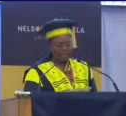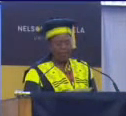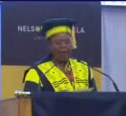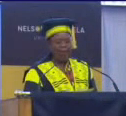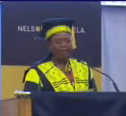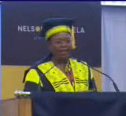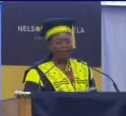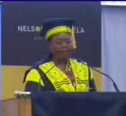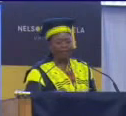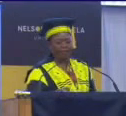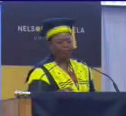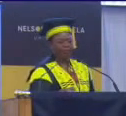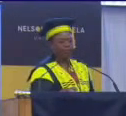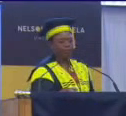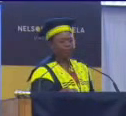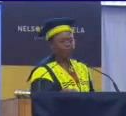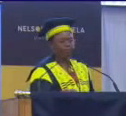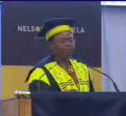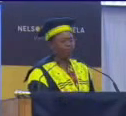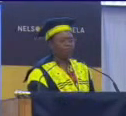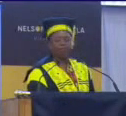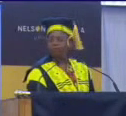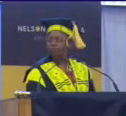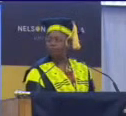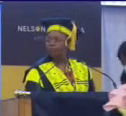Spokazi Pamle.